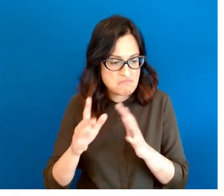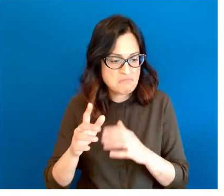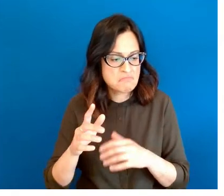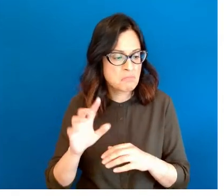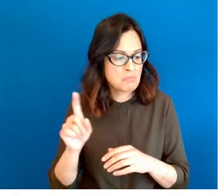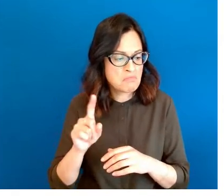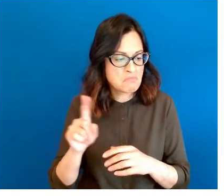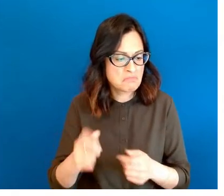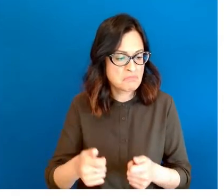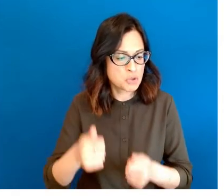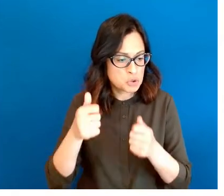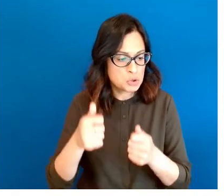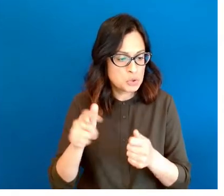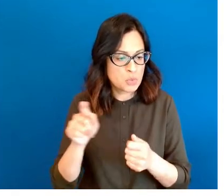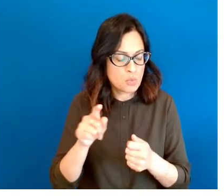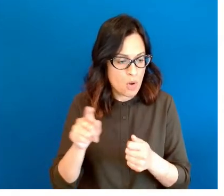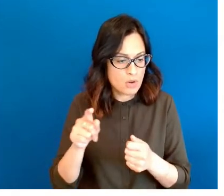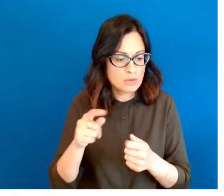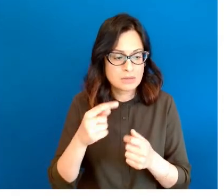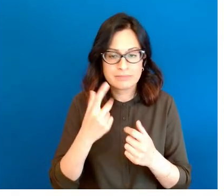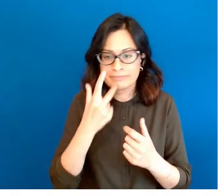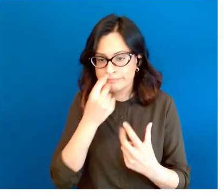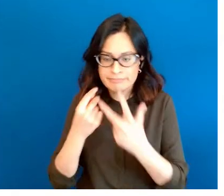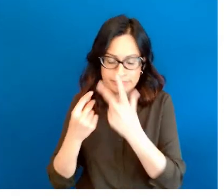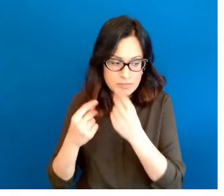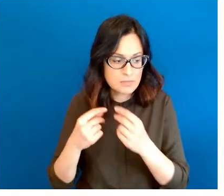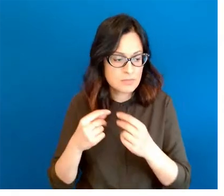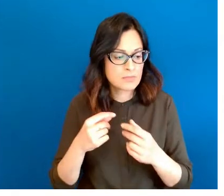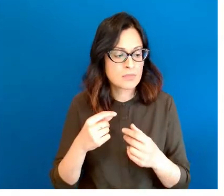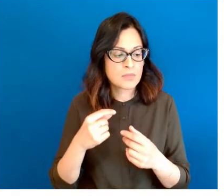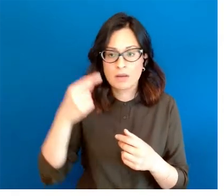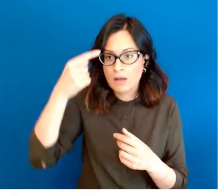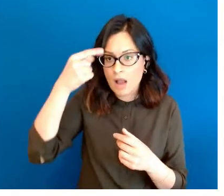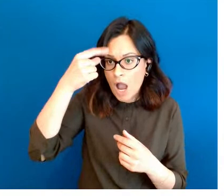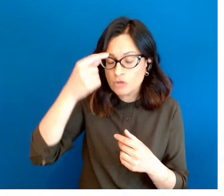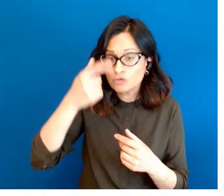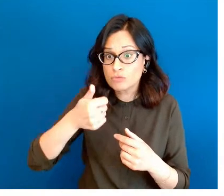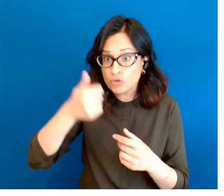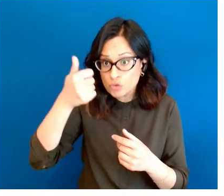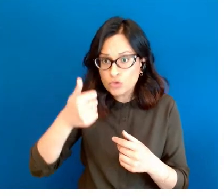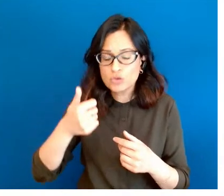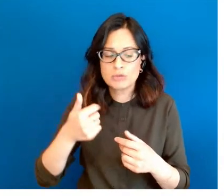great for the eyes, whether they're the cromolins or antihistamines.